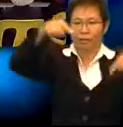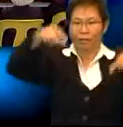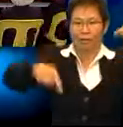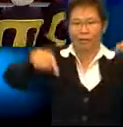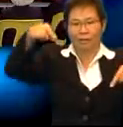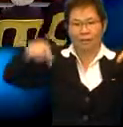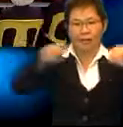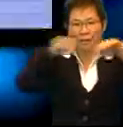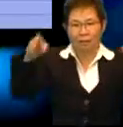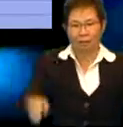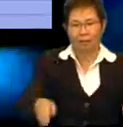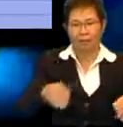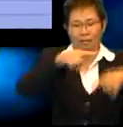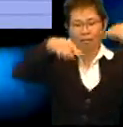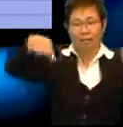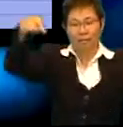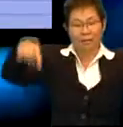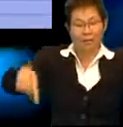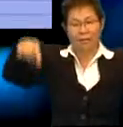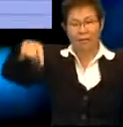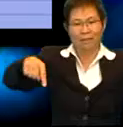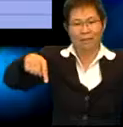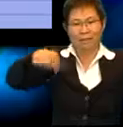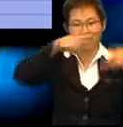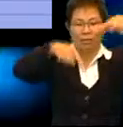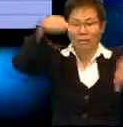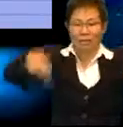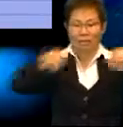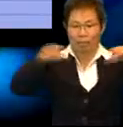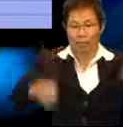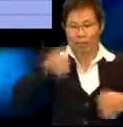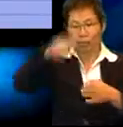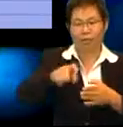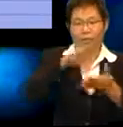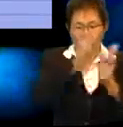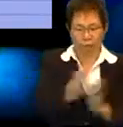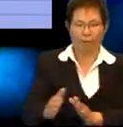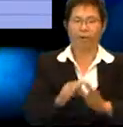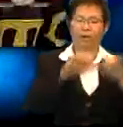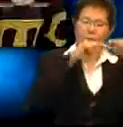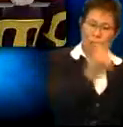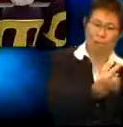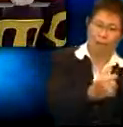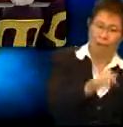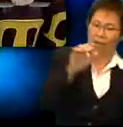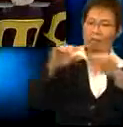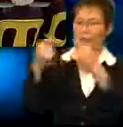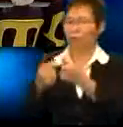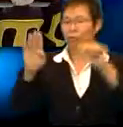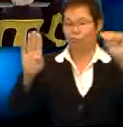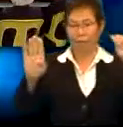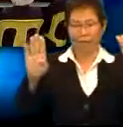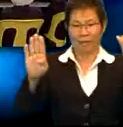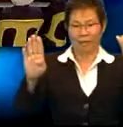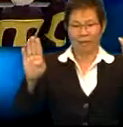This is a frequency table that you need to prepare. I will ask two groups, Group A and Group